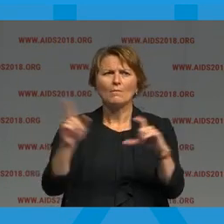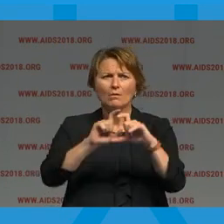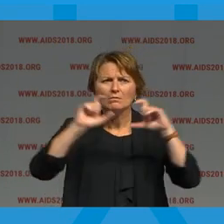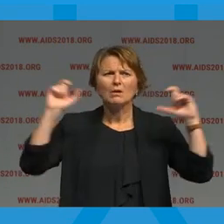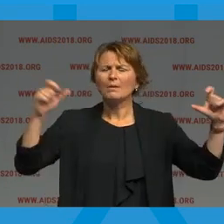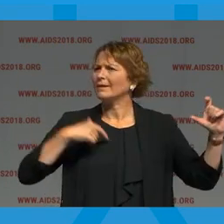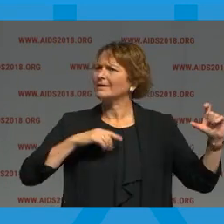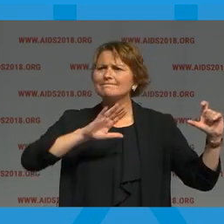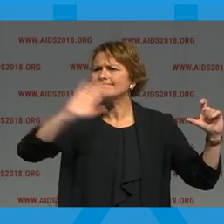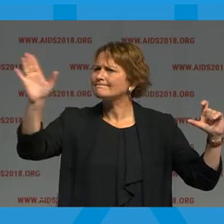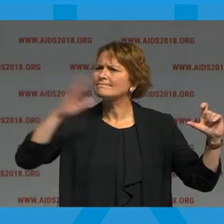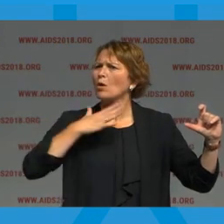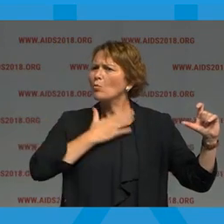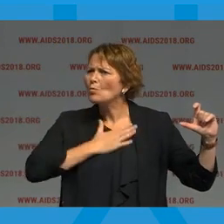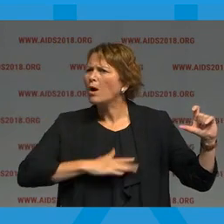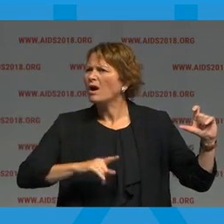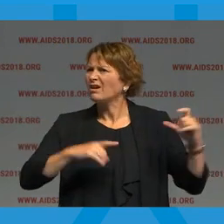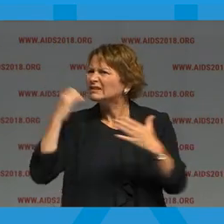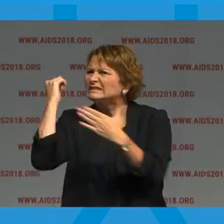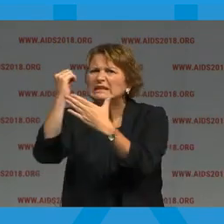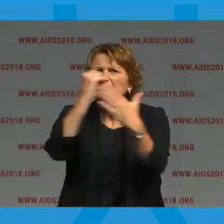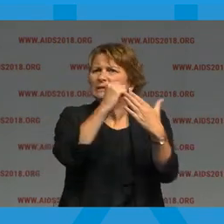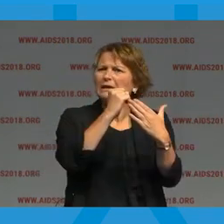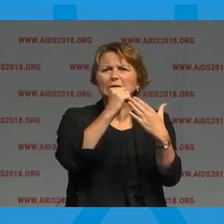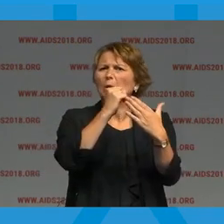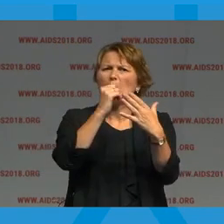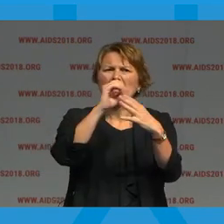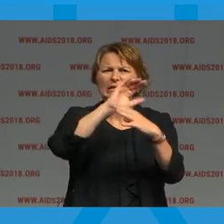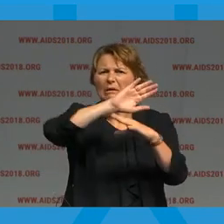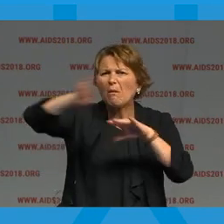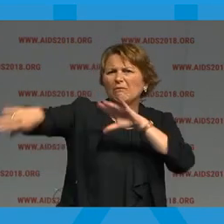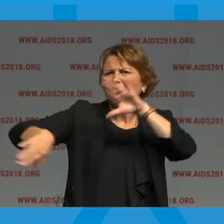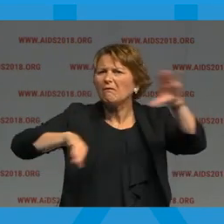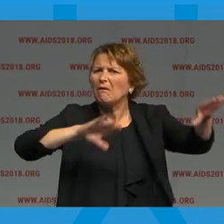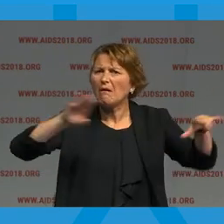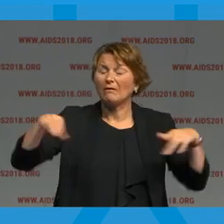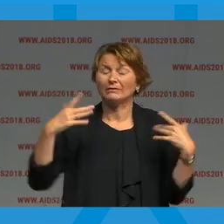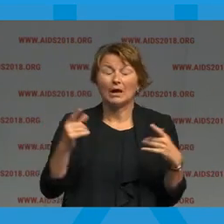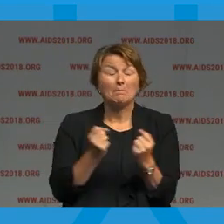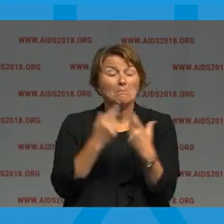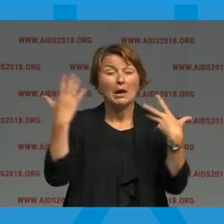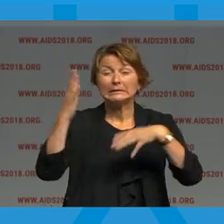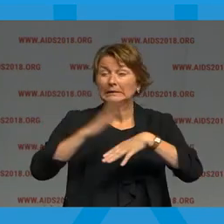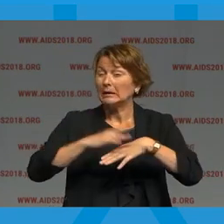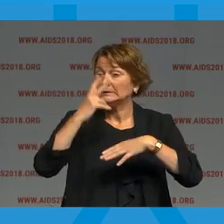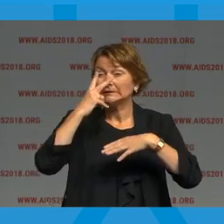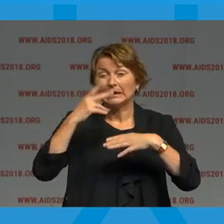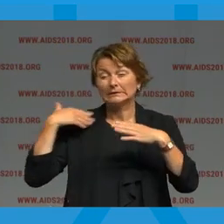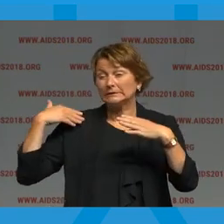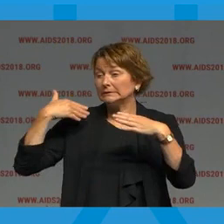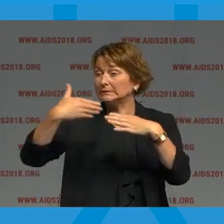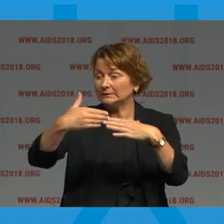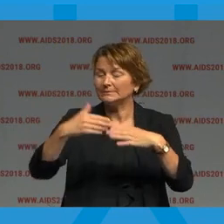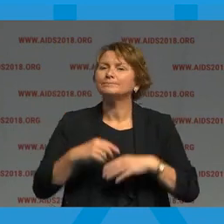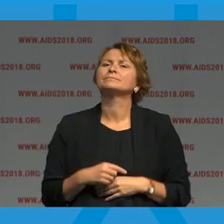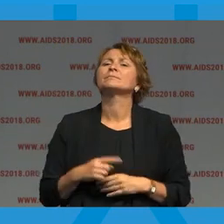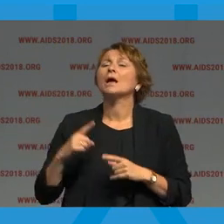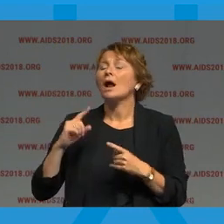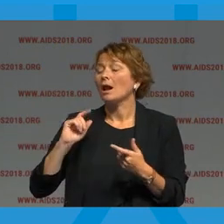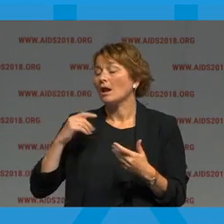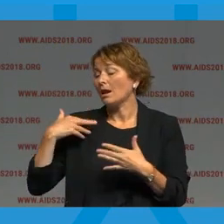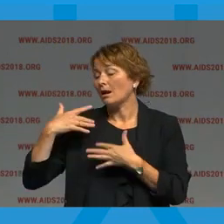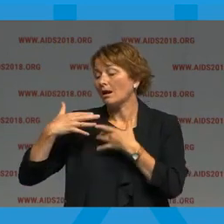and discrimination that is associated with HIV then and today. In the early 2000s, we realized we needed